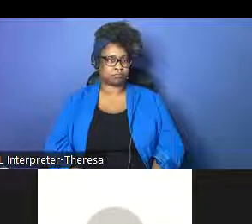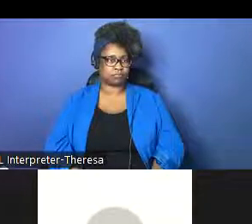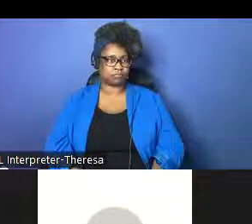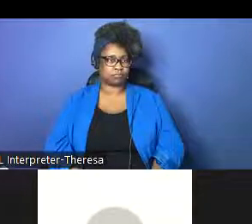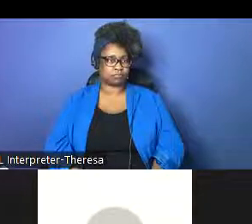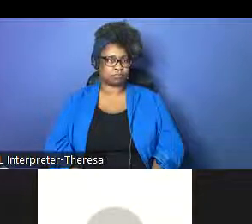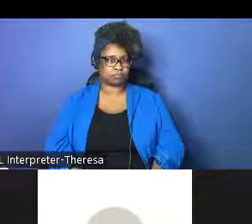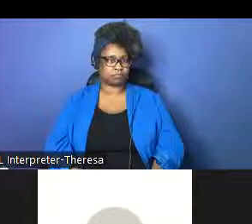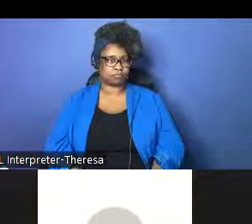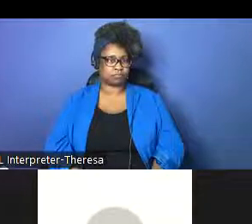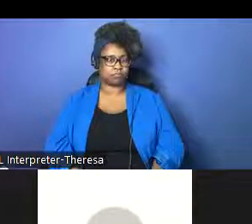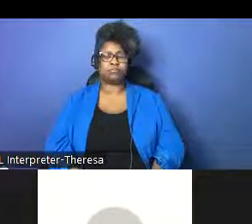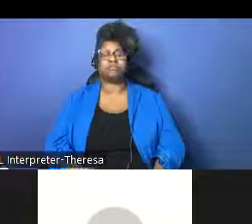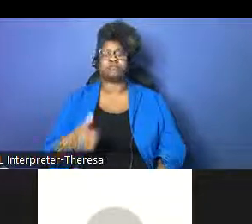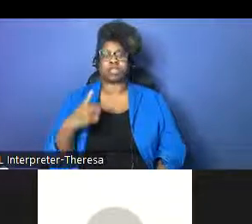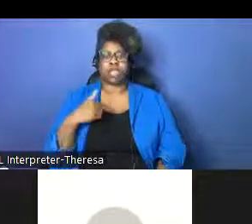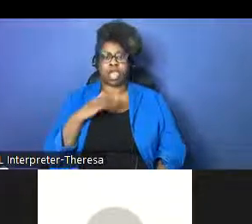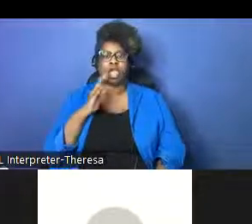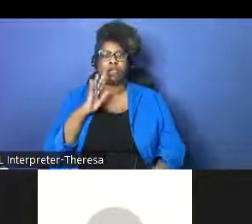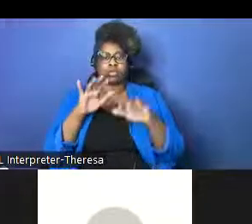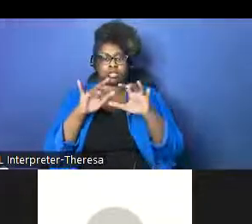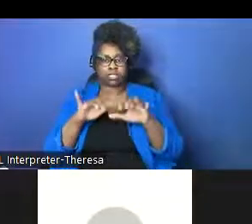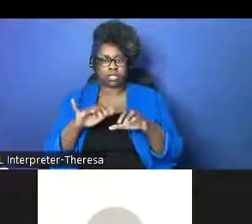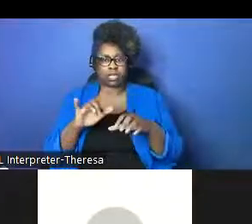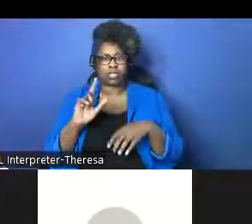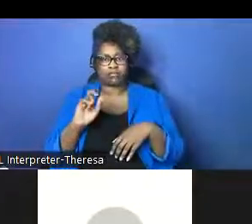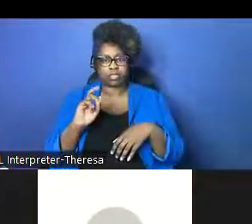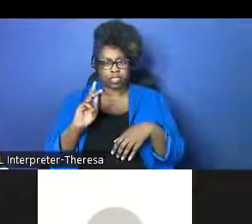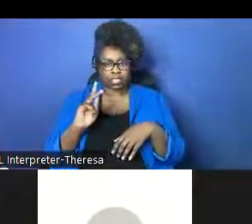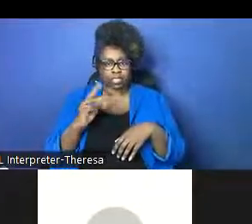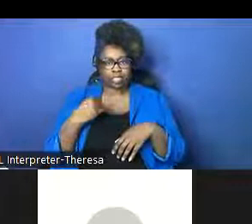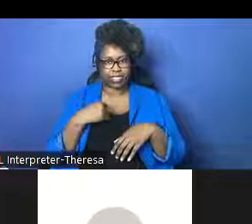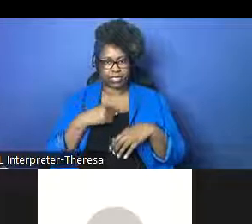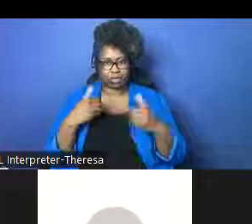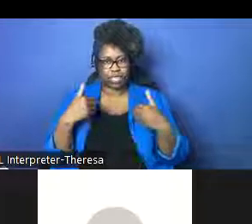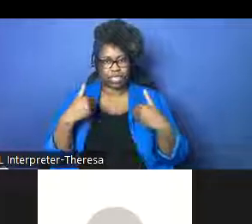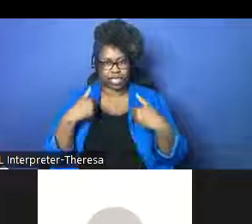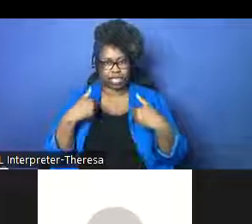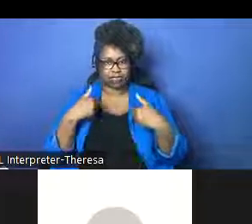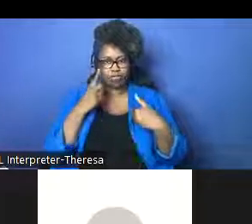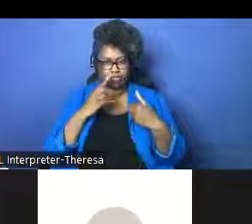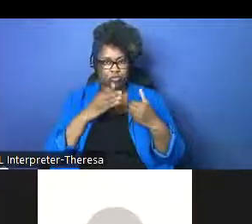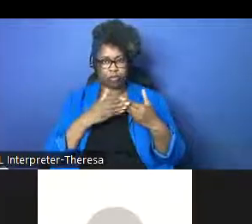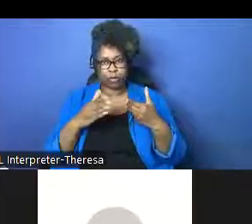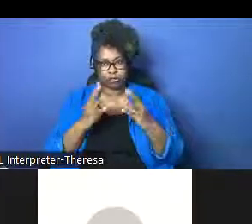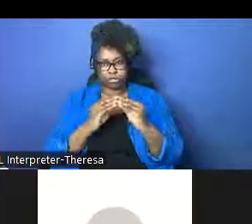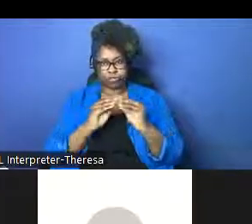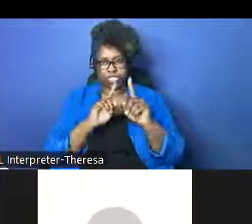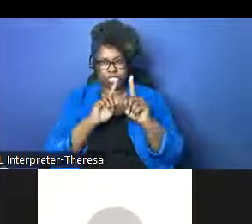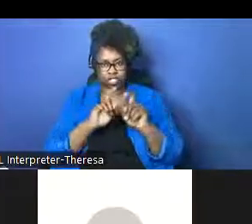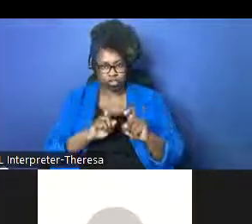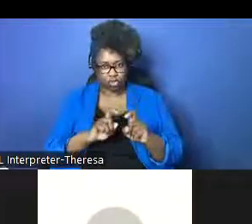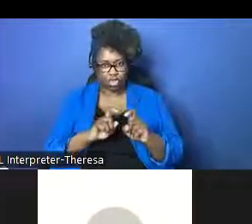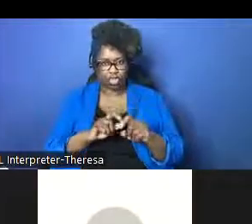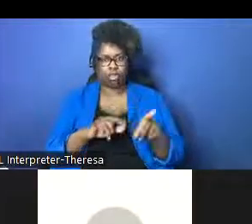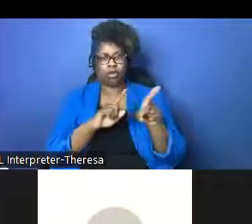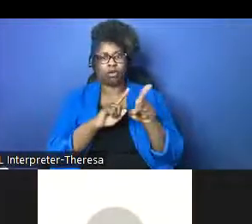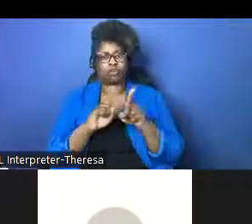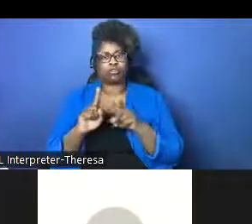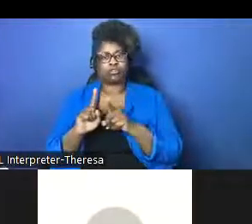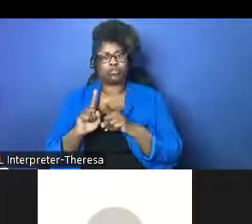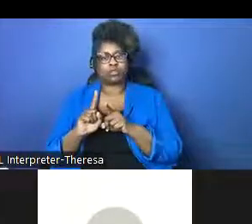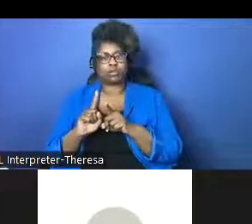I'll drop into the chat some links that we have for a post-meeting survey, also